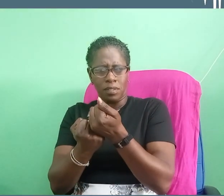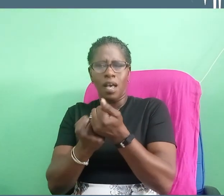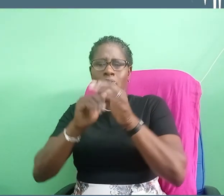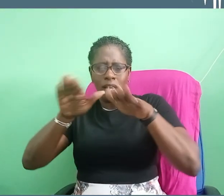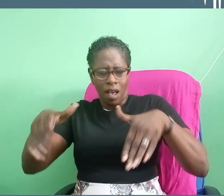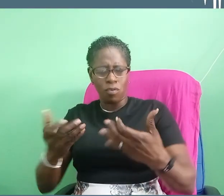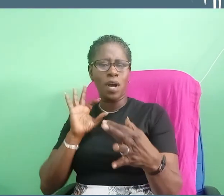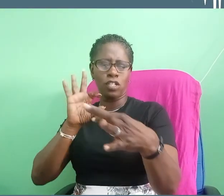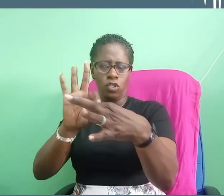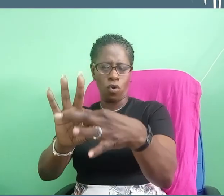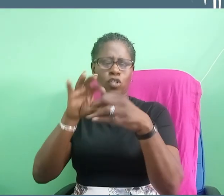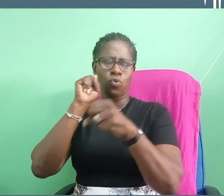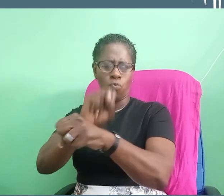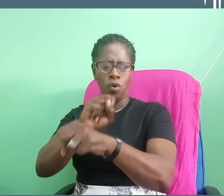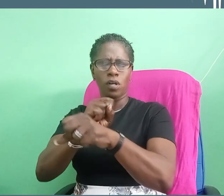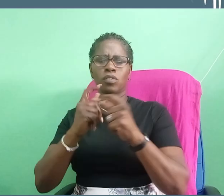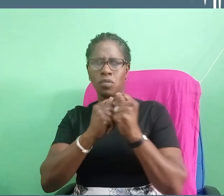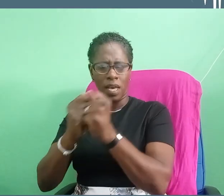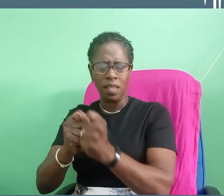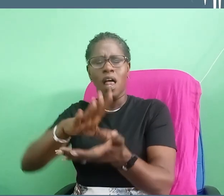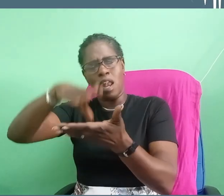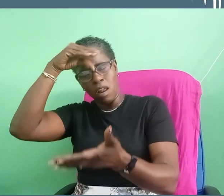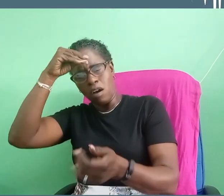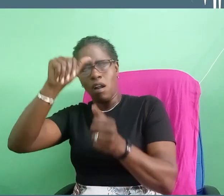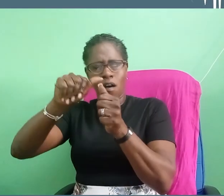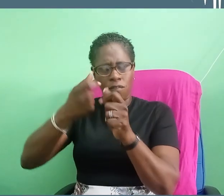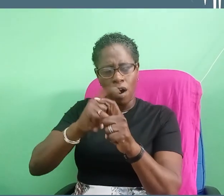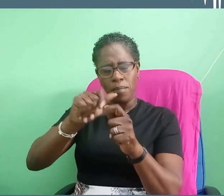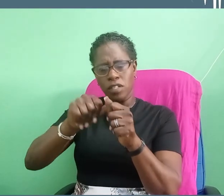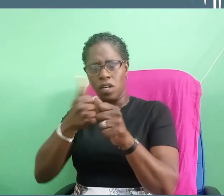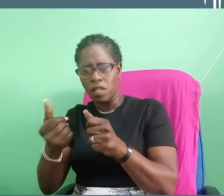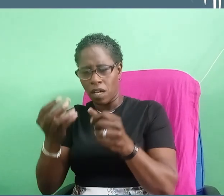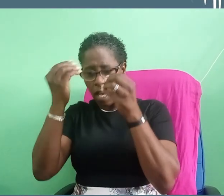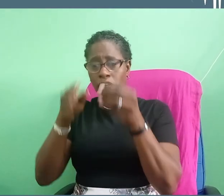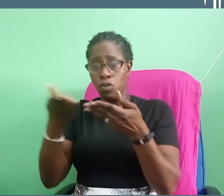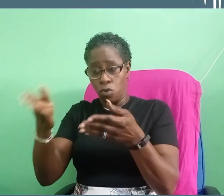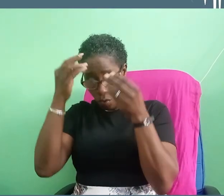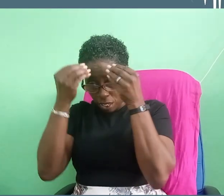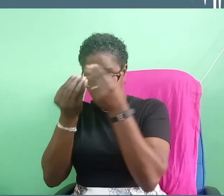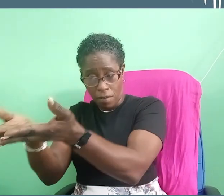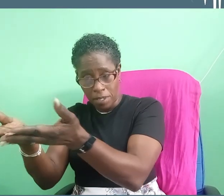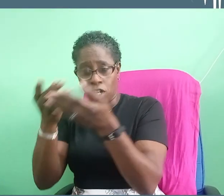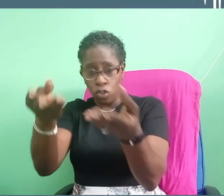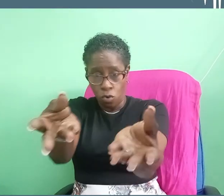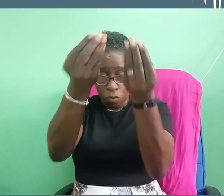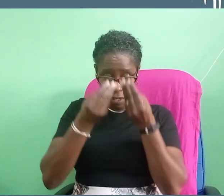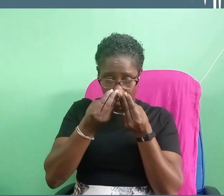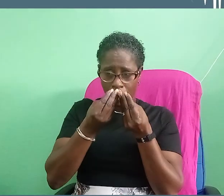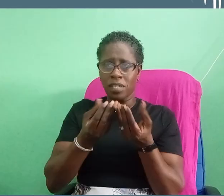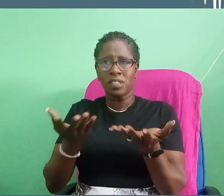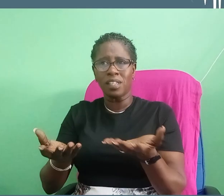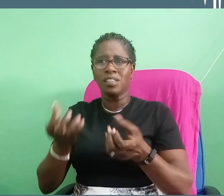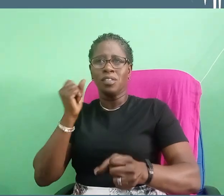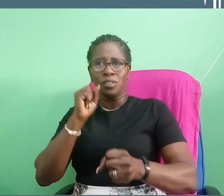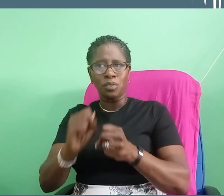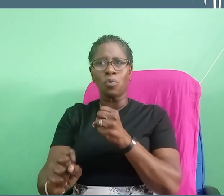maybe join forces to learn from each other, maybe inform them a bit about potential survivors of trafficking that might be in